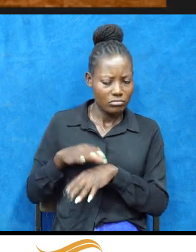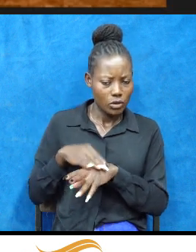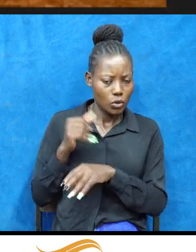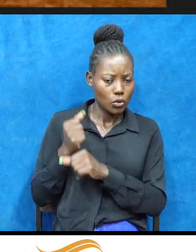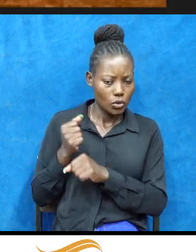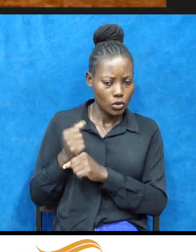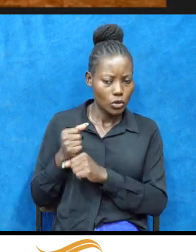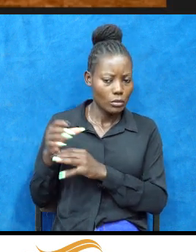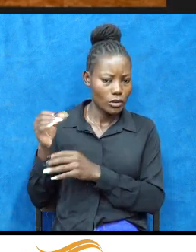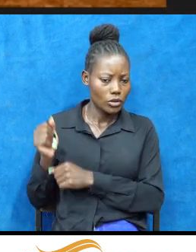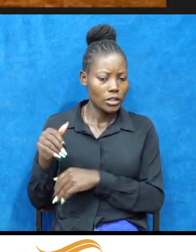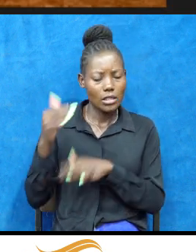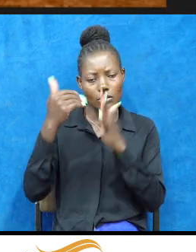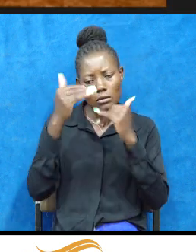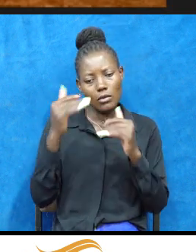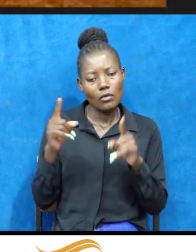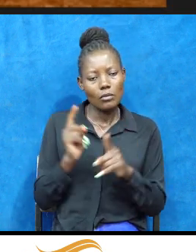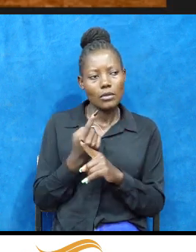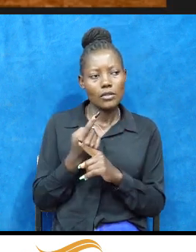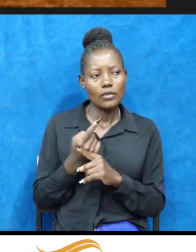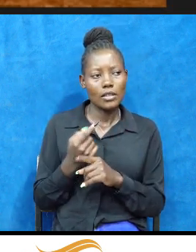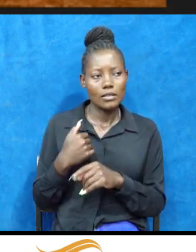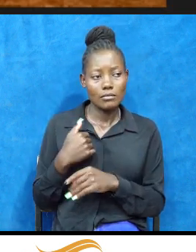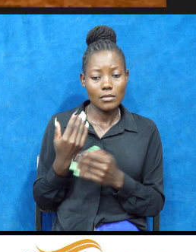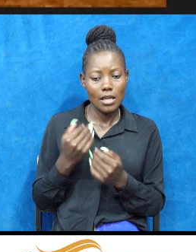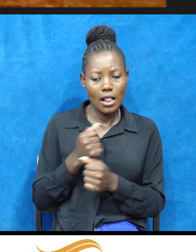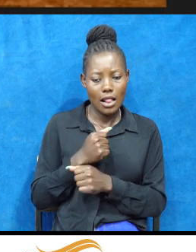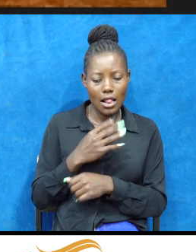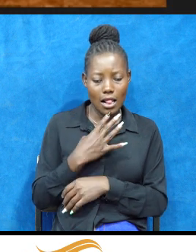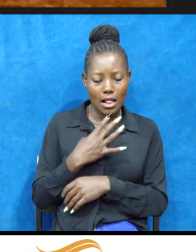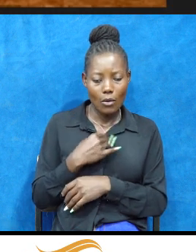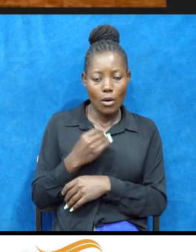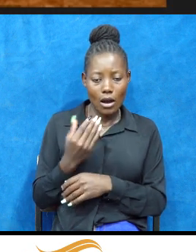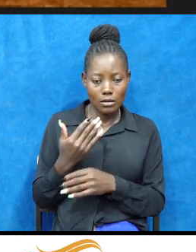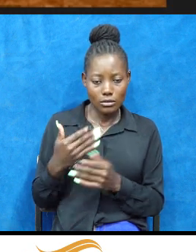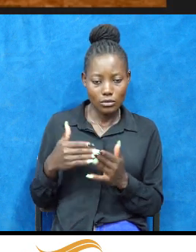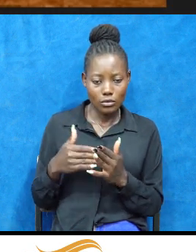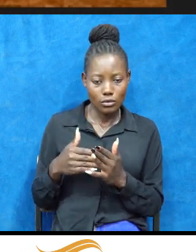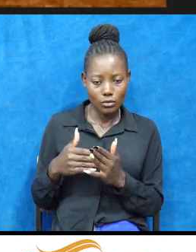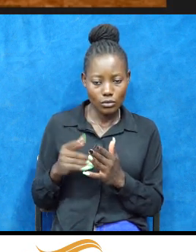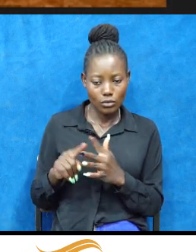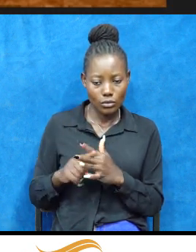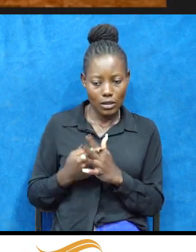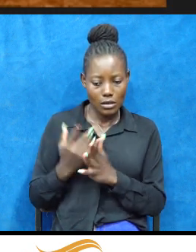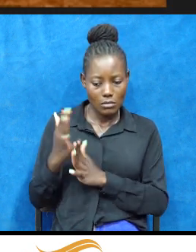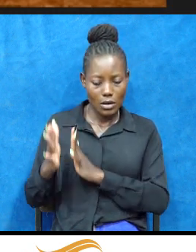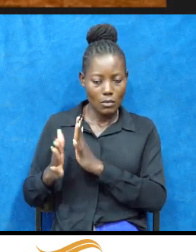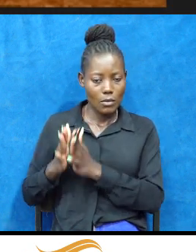stuff associated with those performances. I like to start my fall preparation with